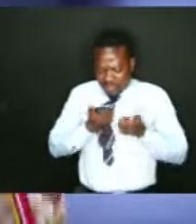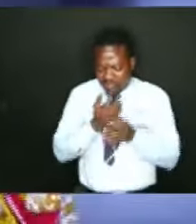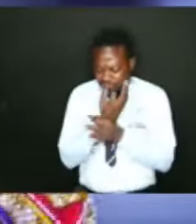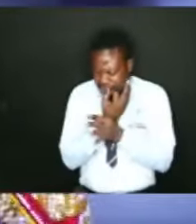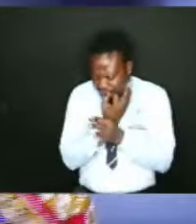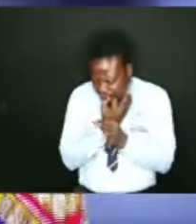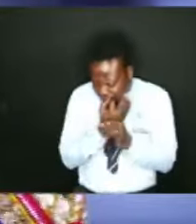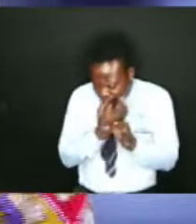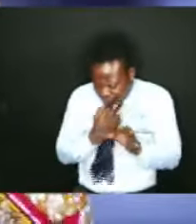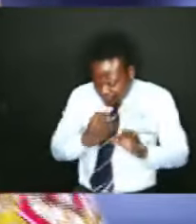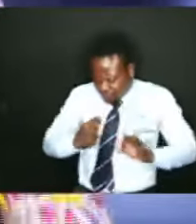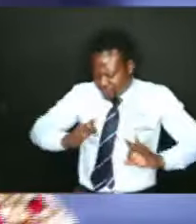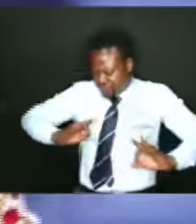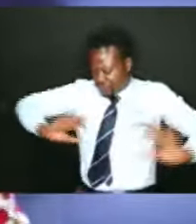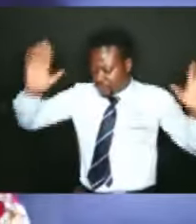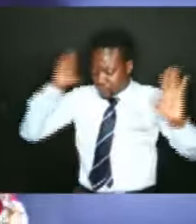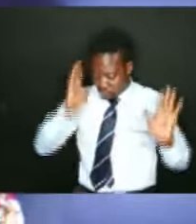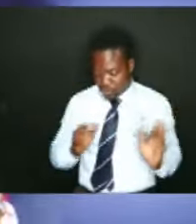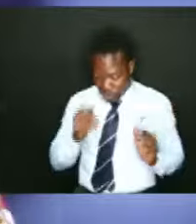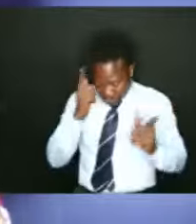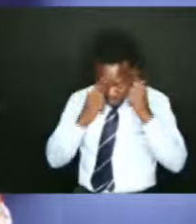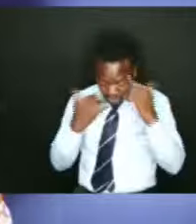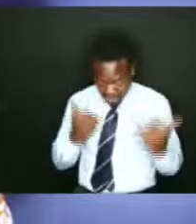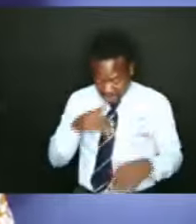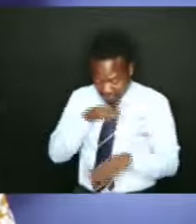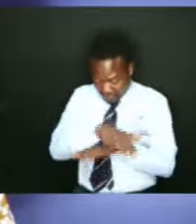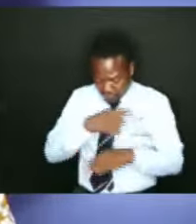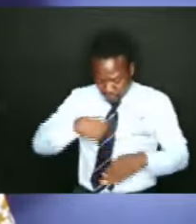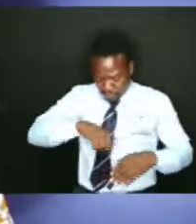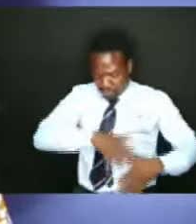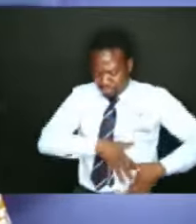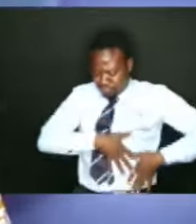refreshing. Having poured out a heart of bitterness before Him